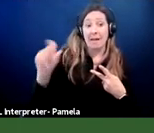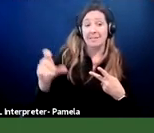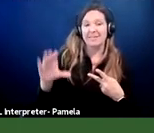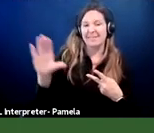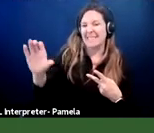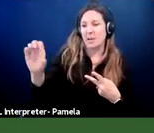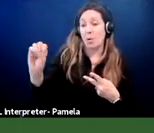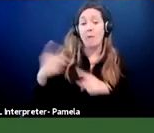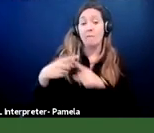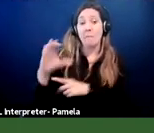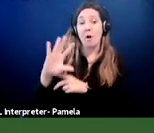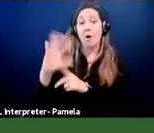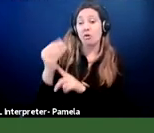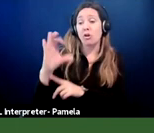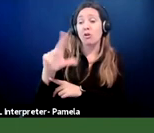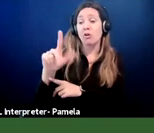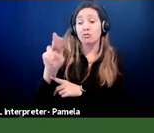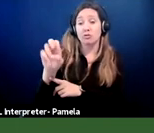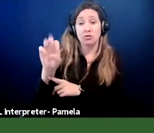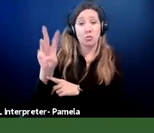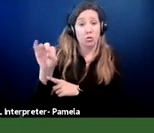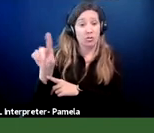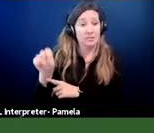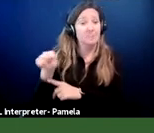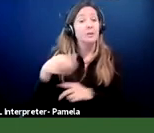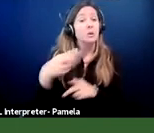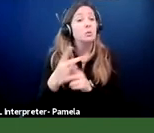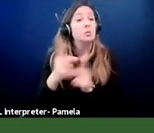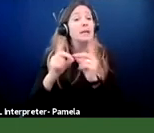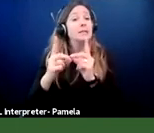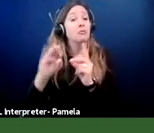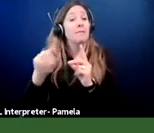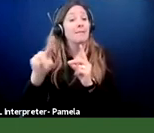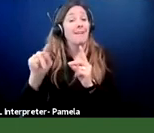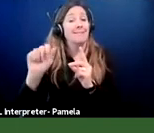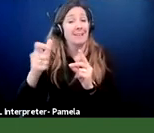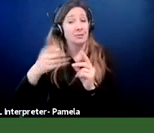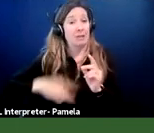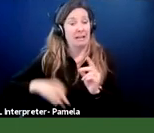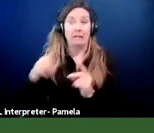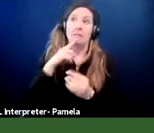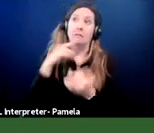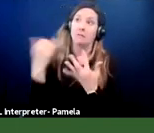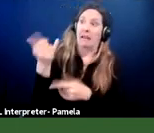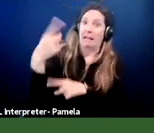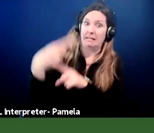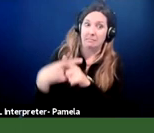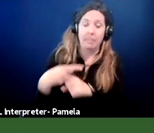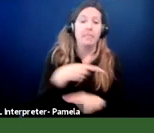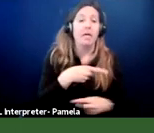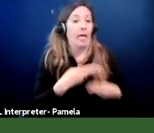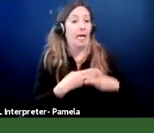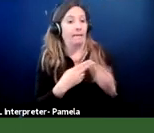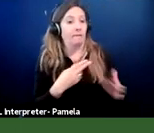So that's one of the companies that was using the digital media tax credit. It was taking about 18 months to get their money back, and they leveraged that to